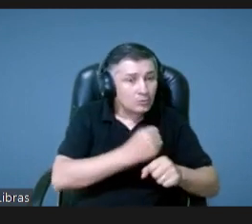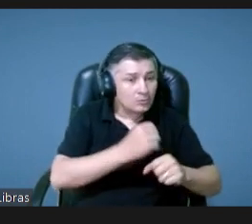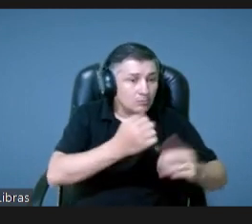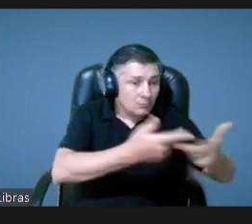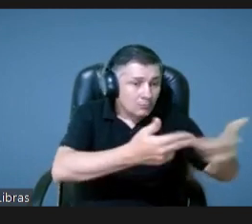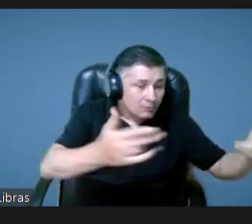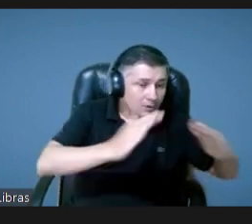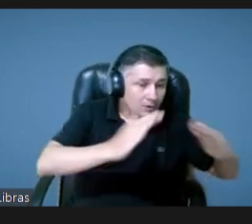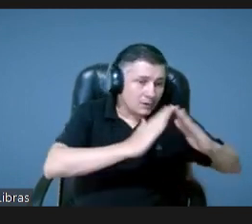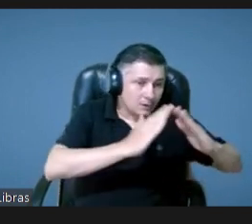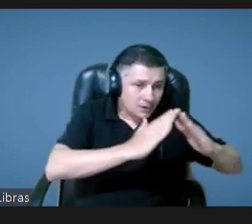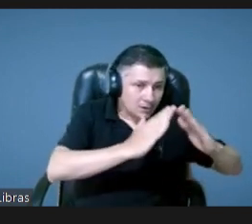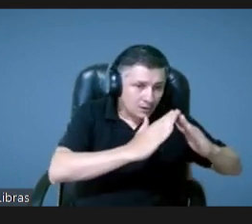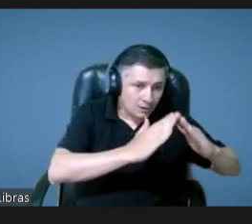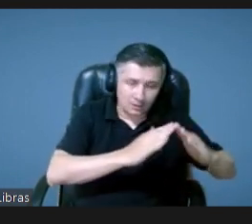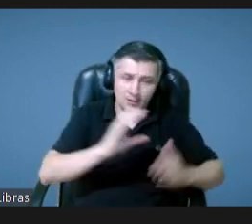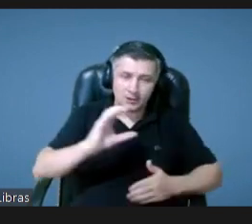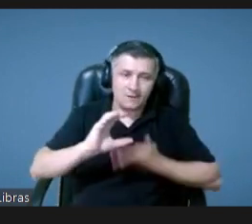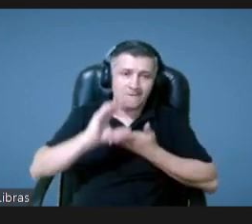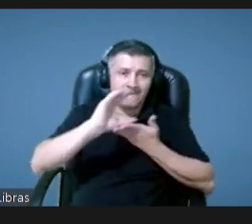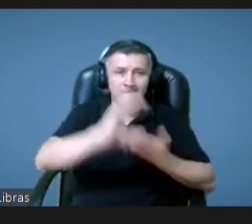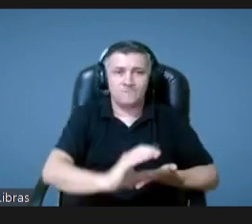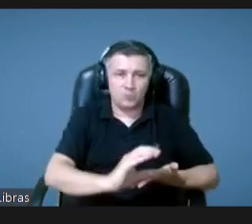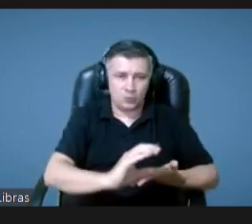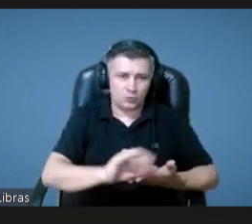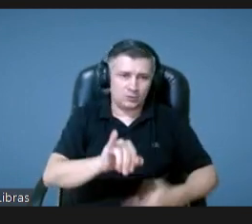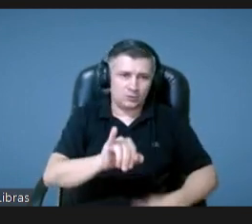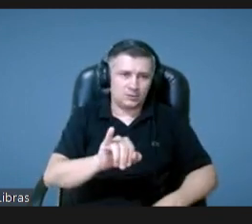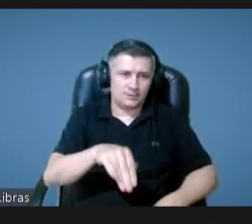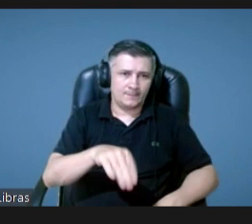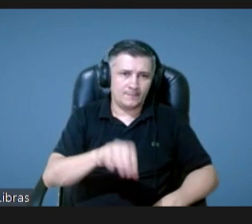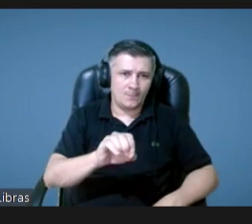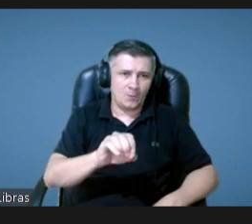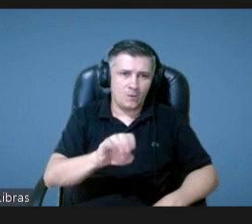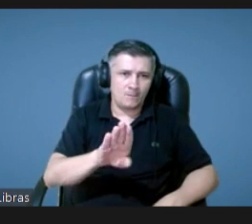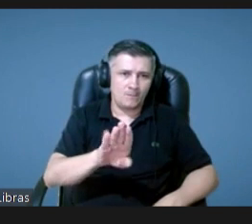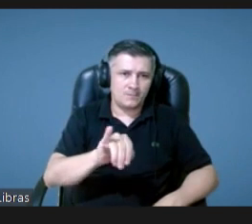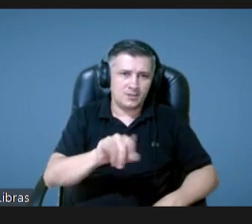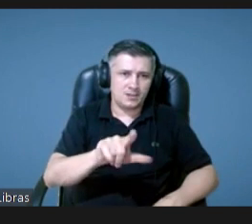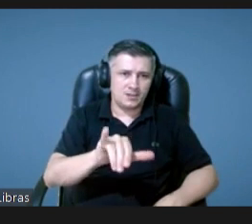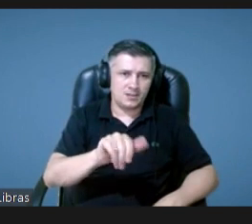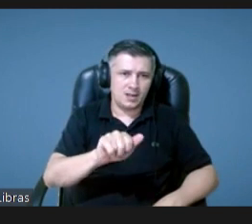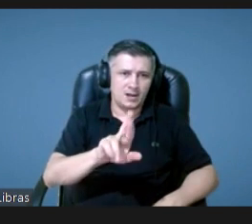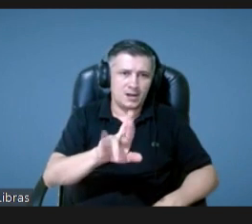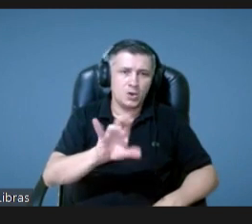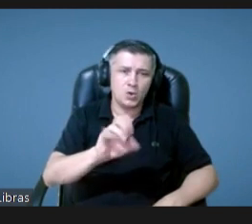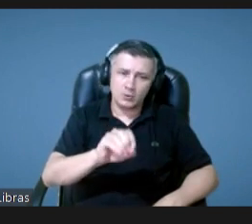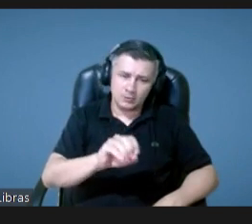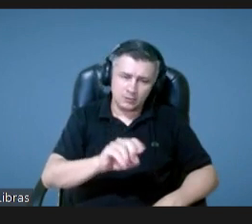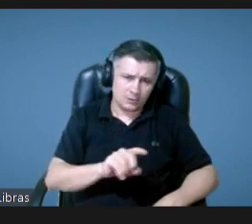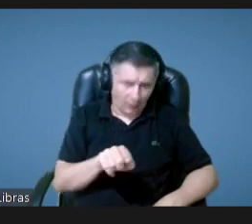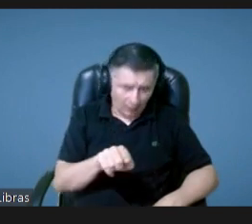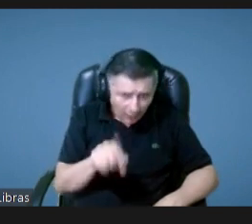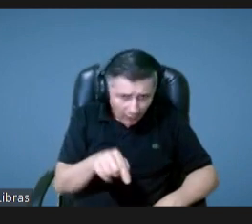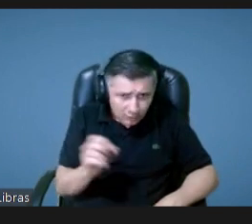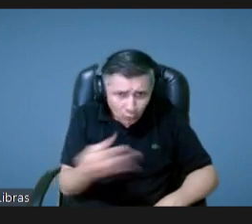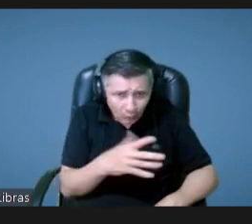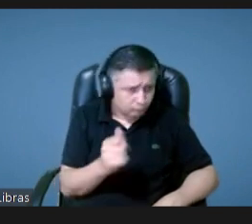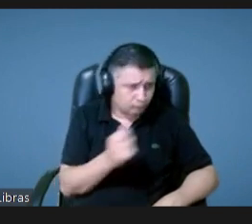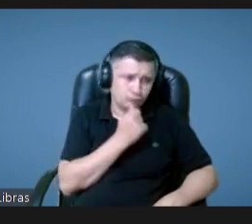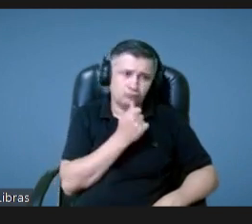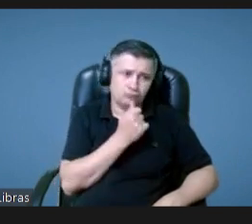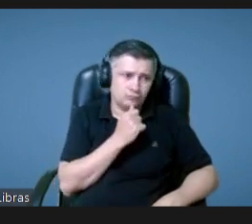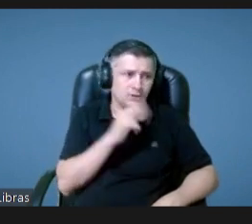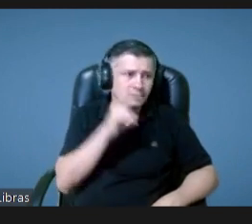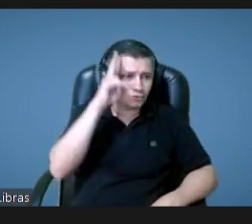with the rental homes is going to be turned into a real estate